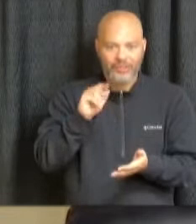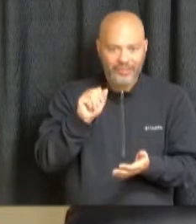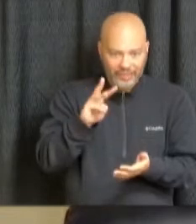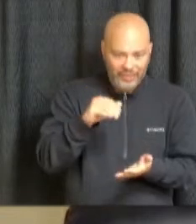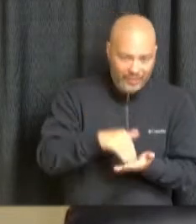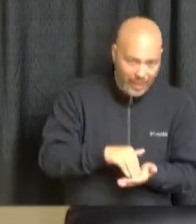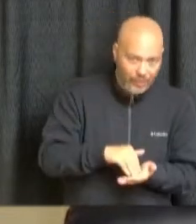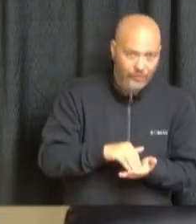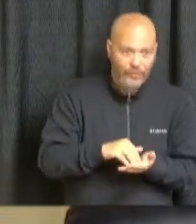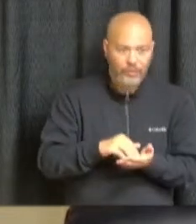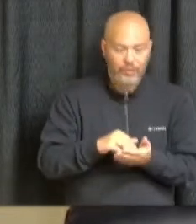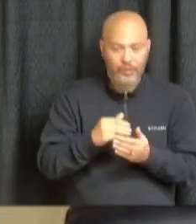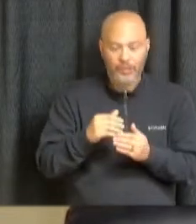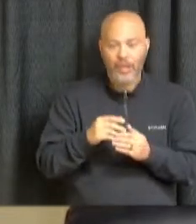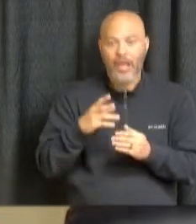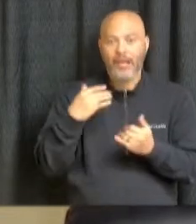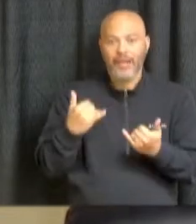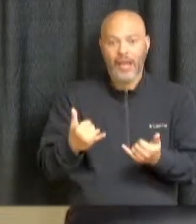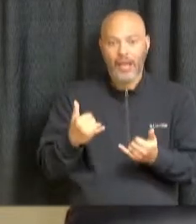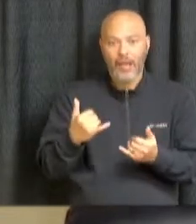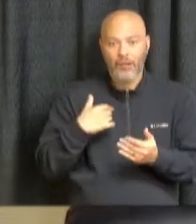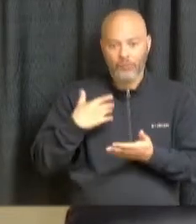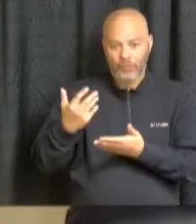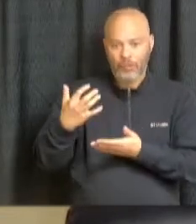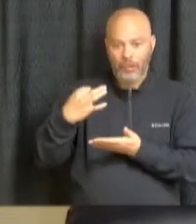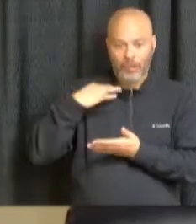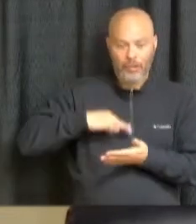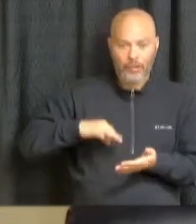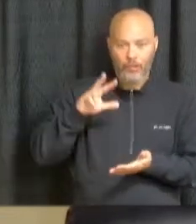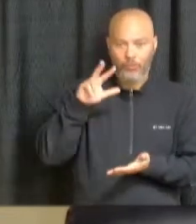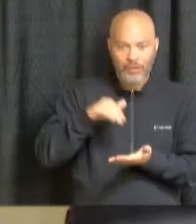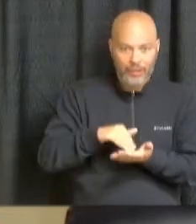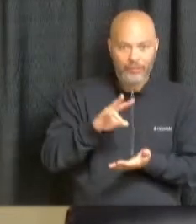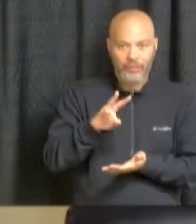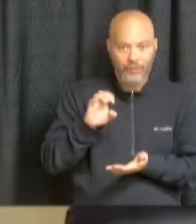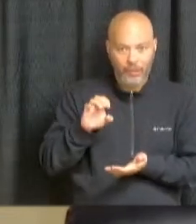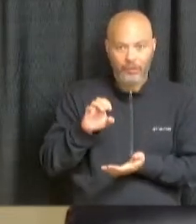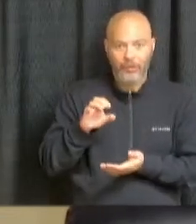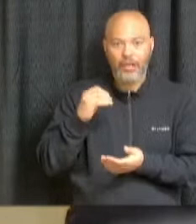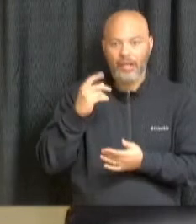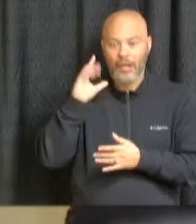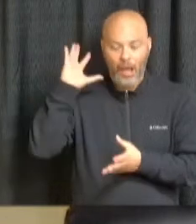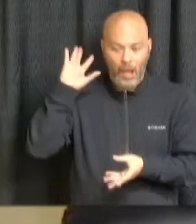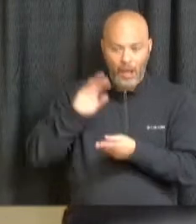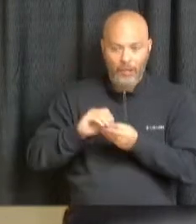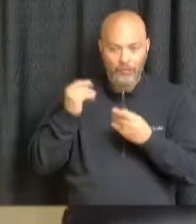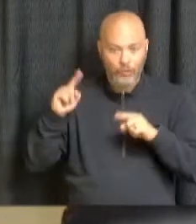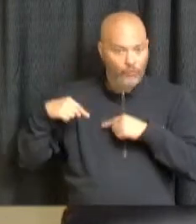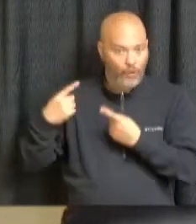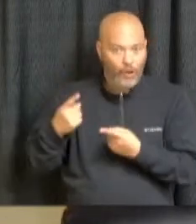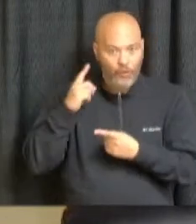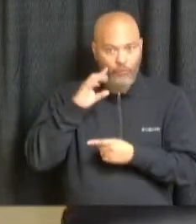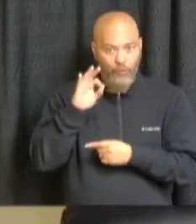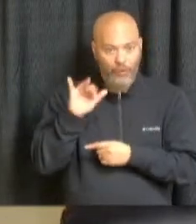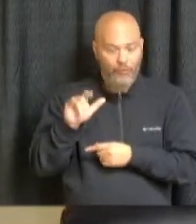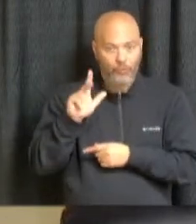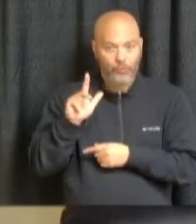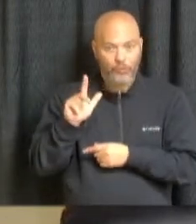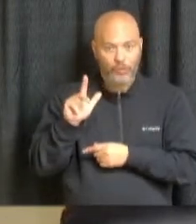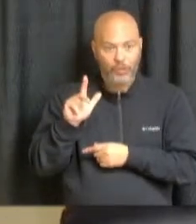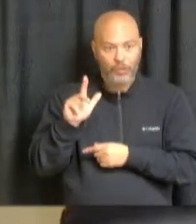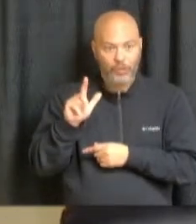$16,000. Jump ahead, and we made $3,700. And year to date, so far for